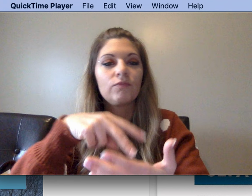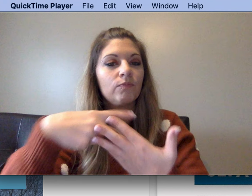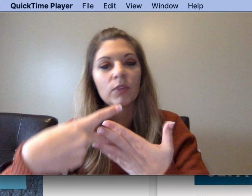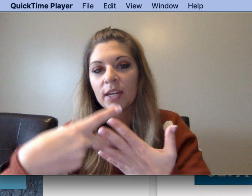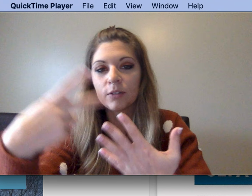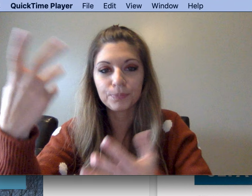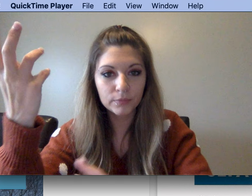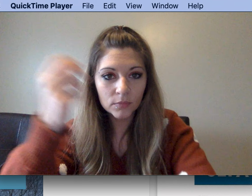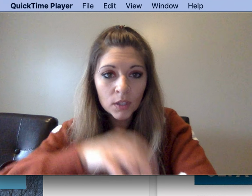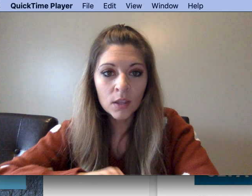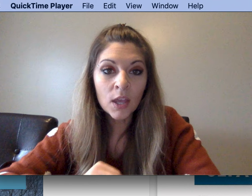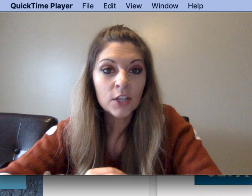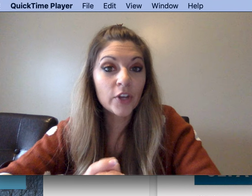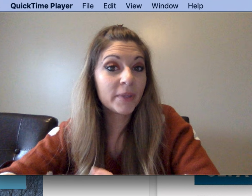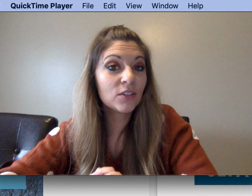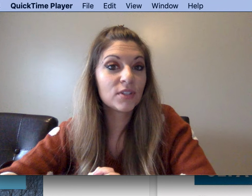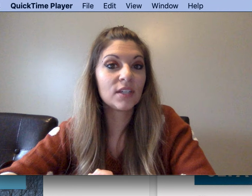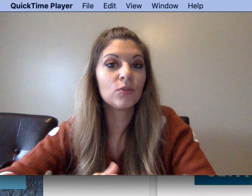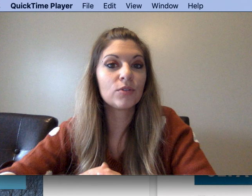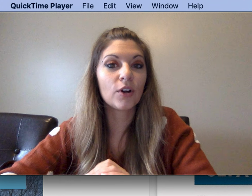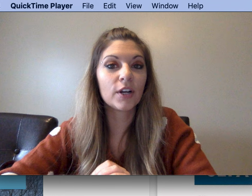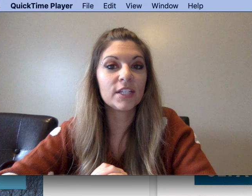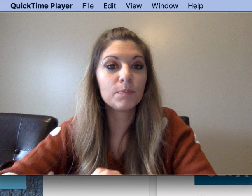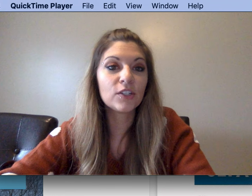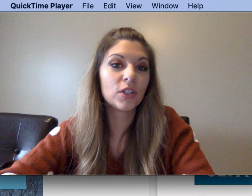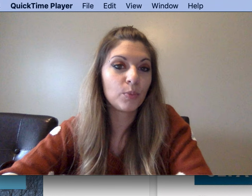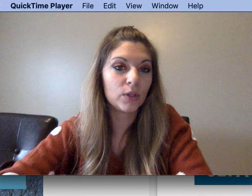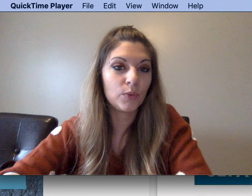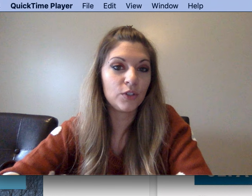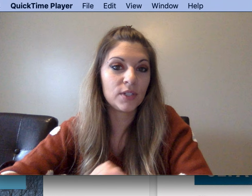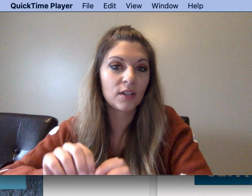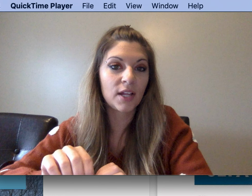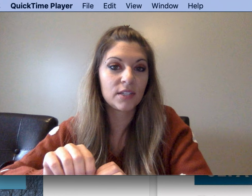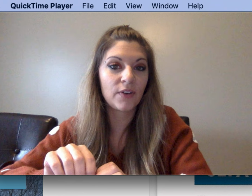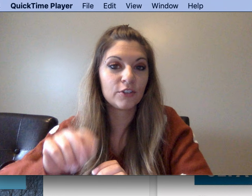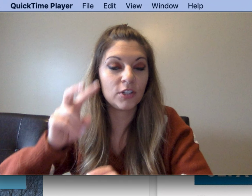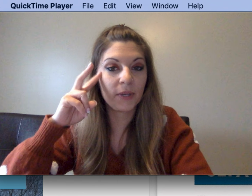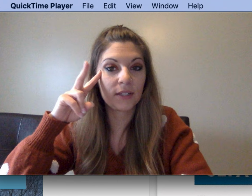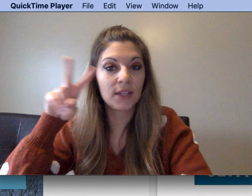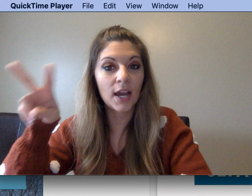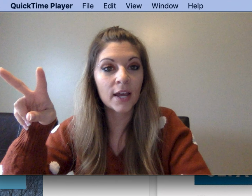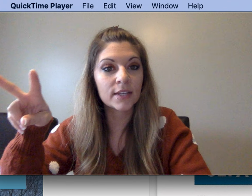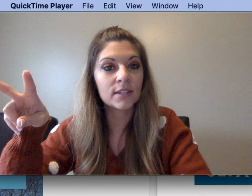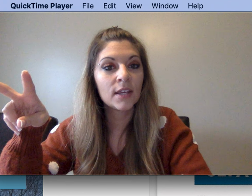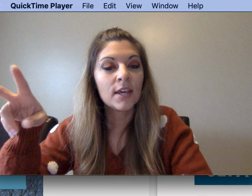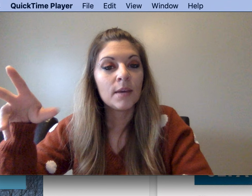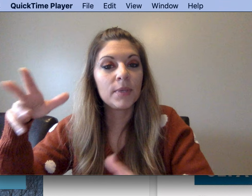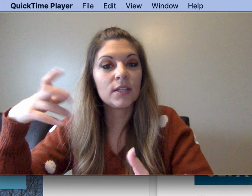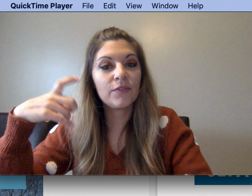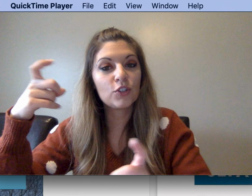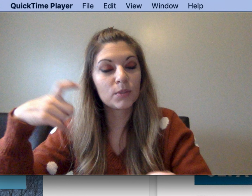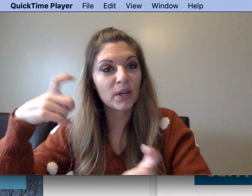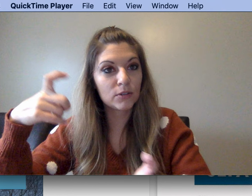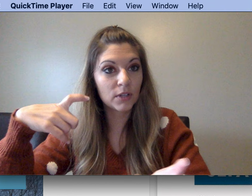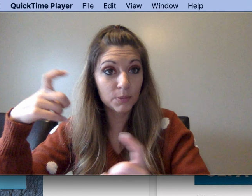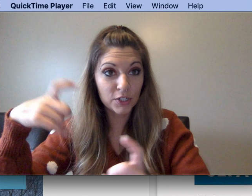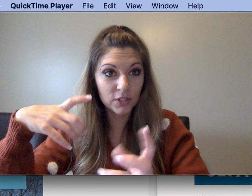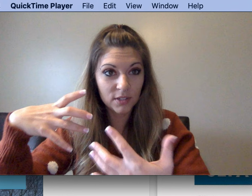stand, lay down. Non-manual signals are especially important when using the classifier to depict the eyes, because the